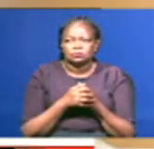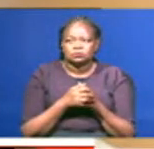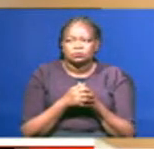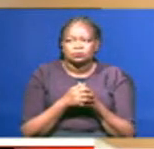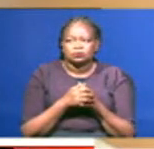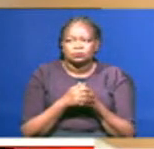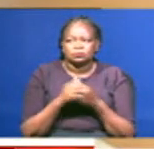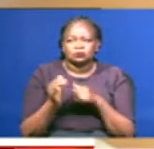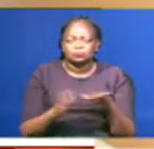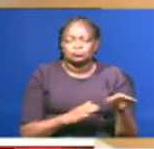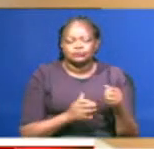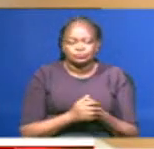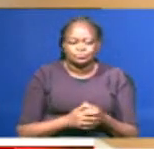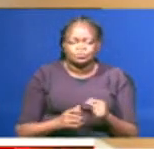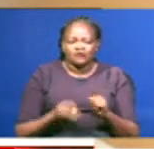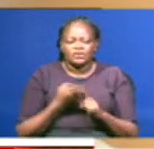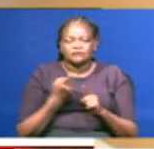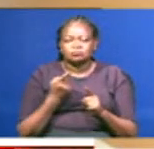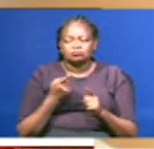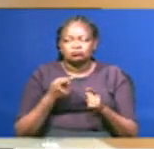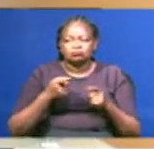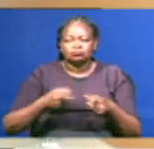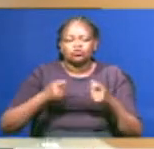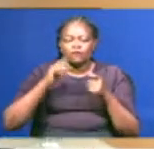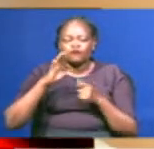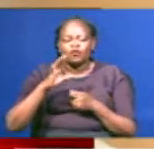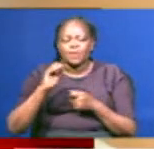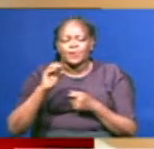Now, the first consignment of the 4 million bags of